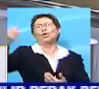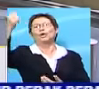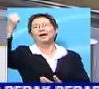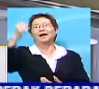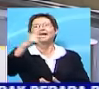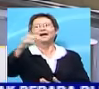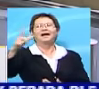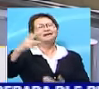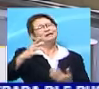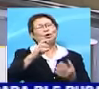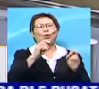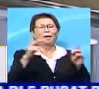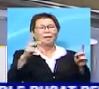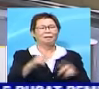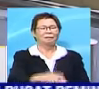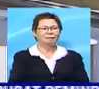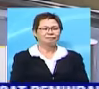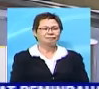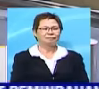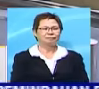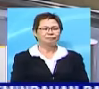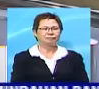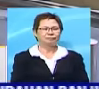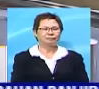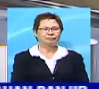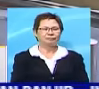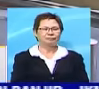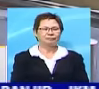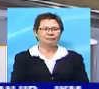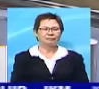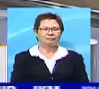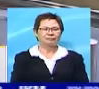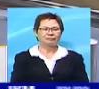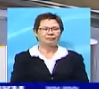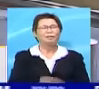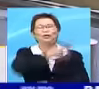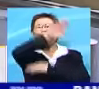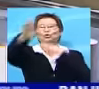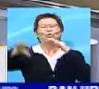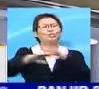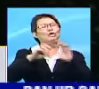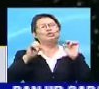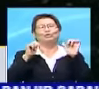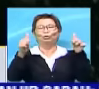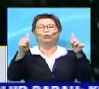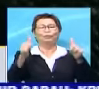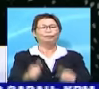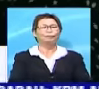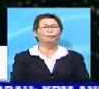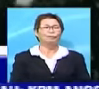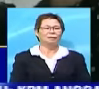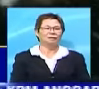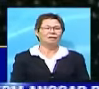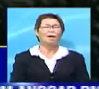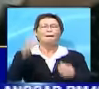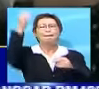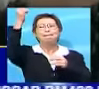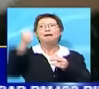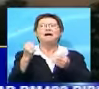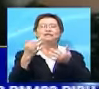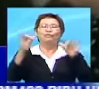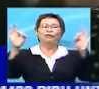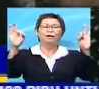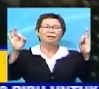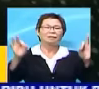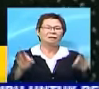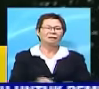pergi pun okay, bus driver pun okay, semua okay. Ha. The bus is free.